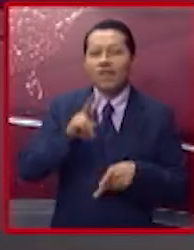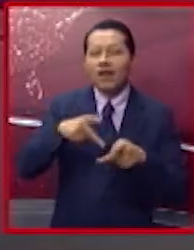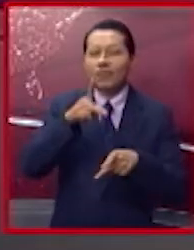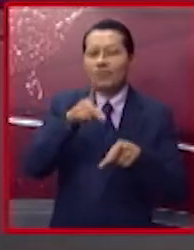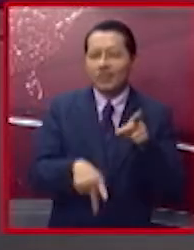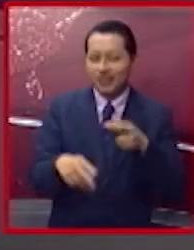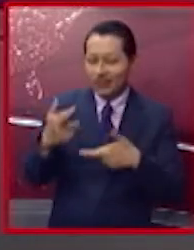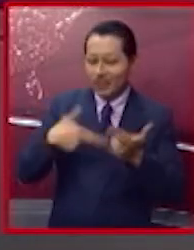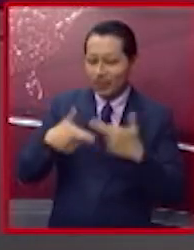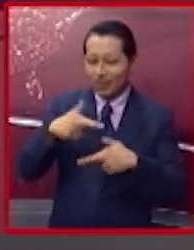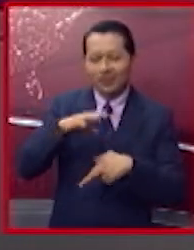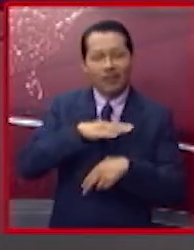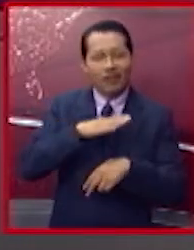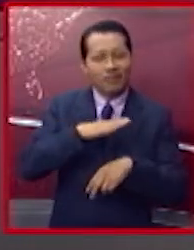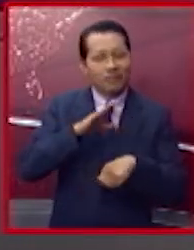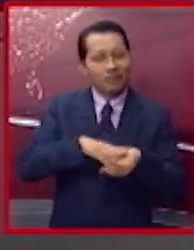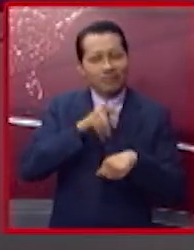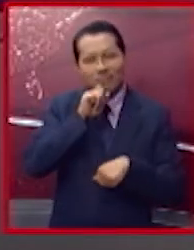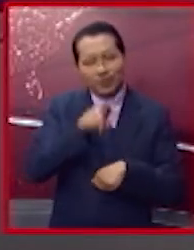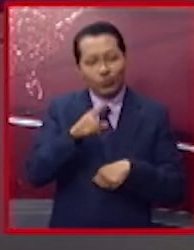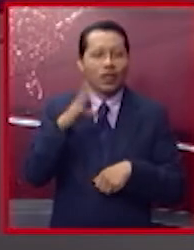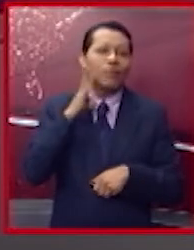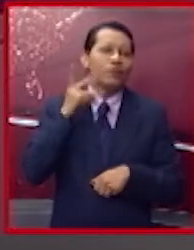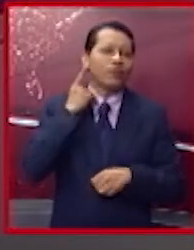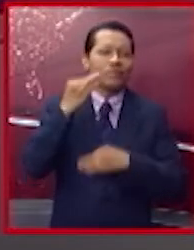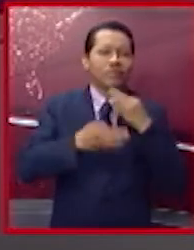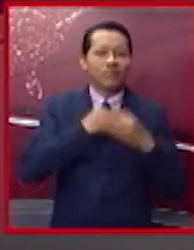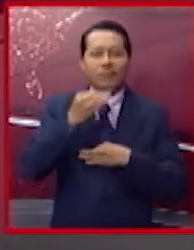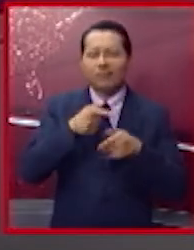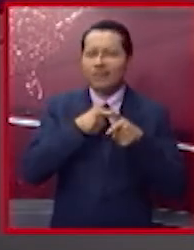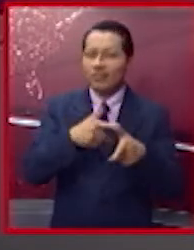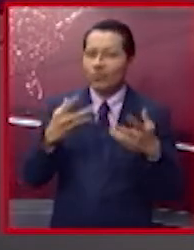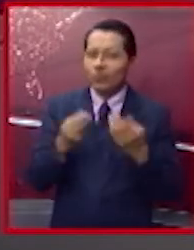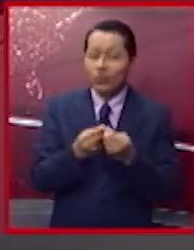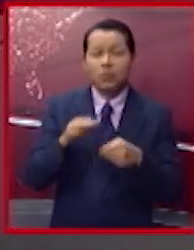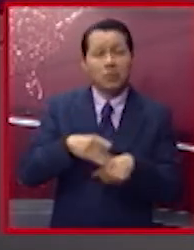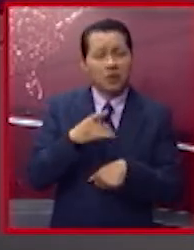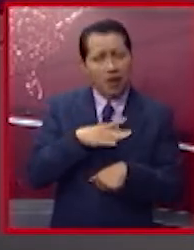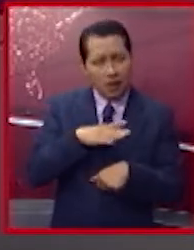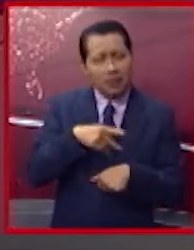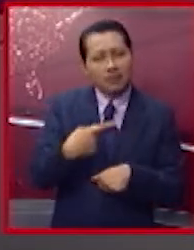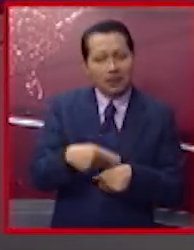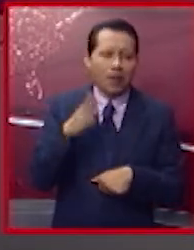y regresamos aquí a Noticias del Congreso para continuar con los temas que se debaten en nuestro Congreso Federal.